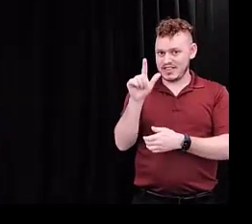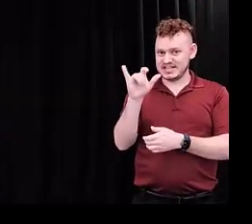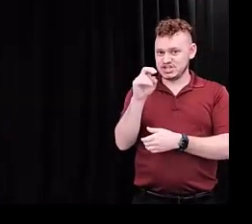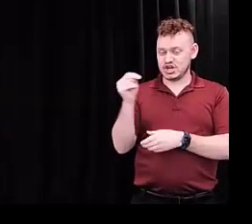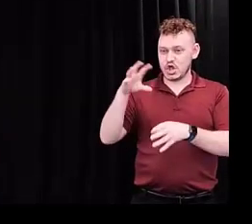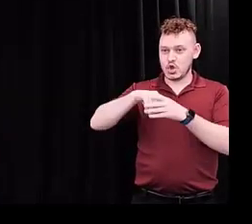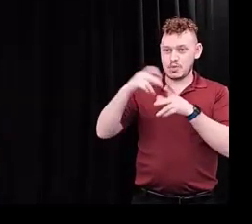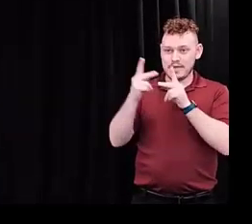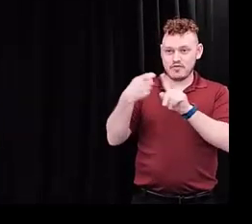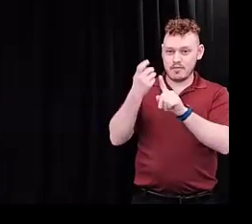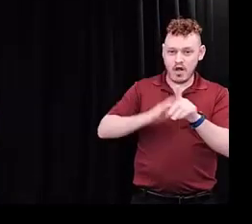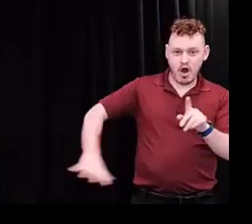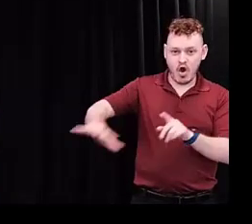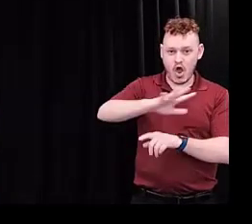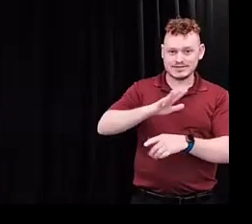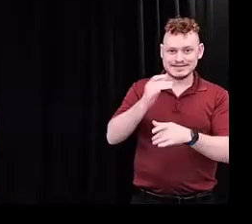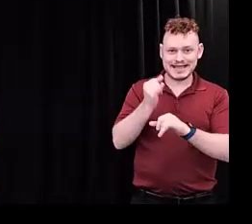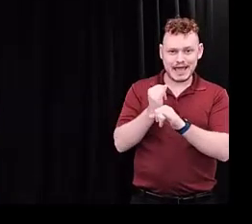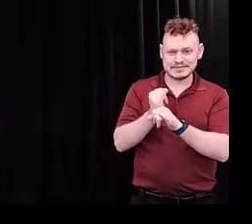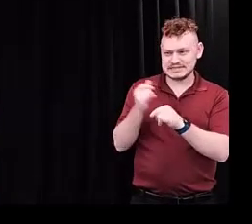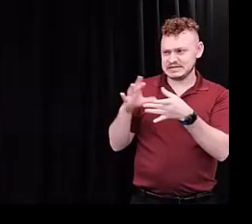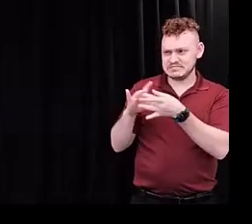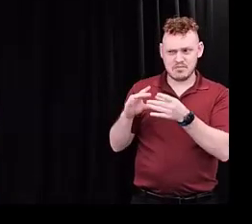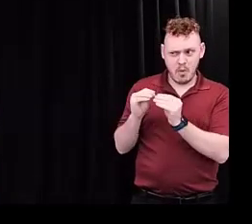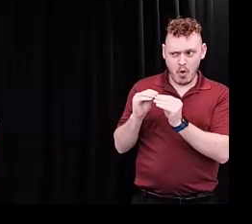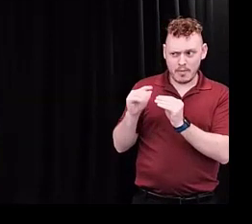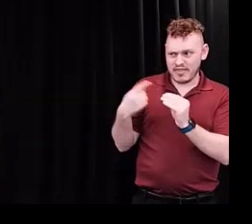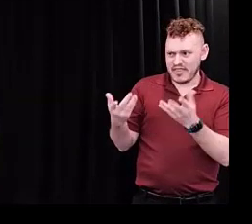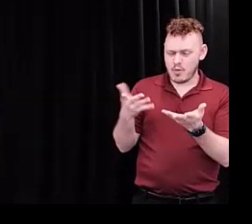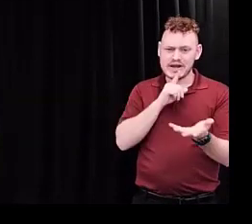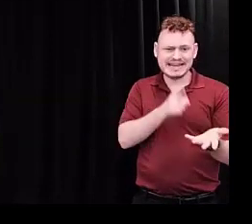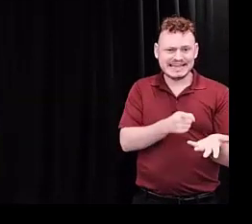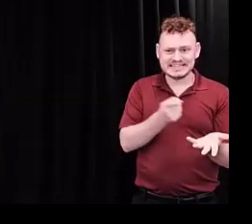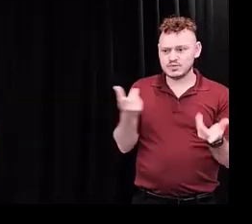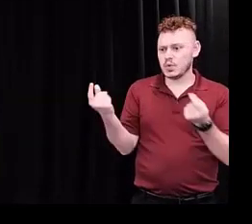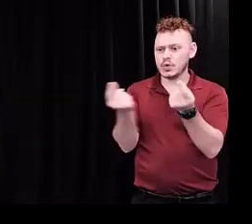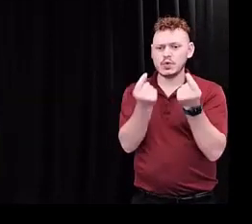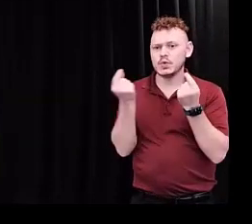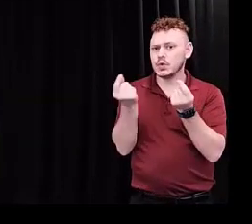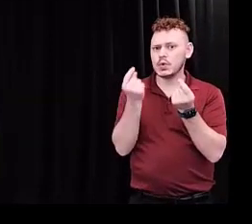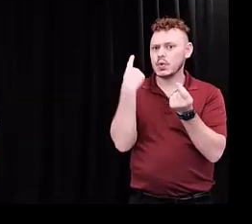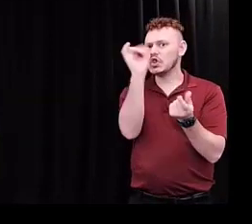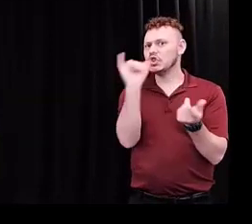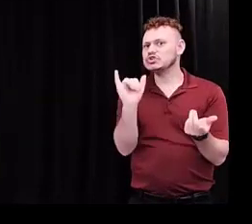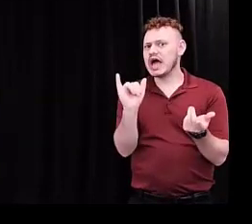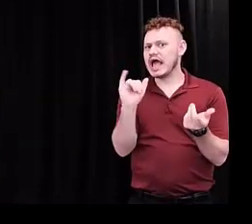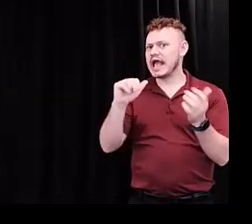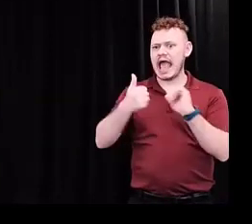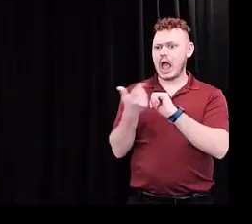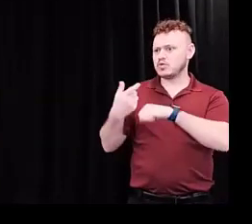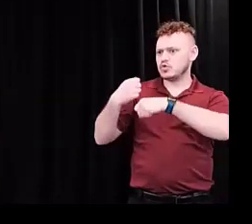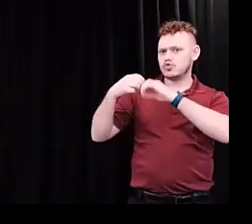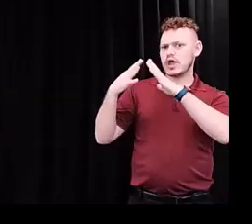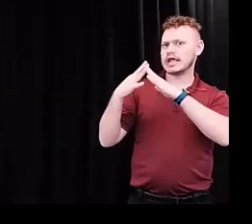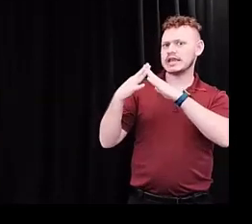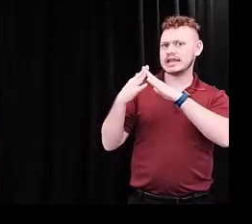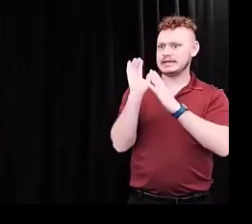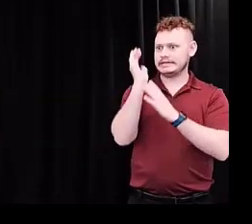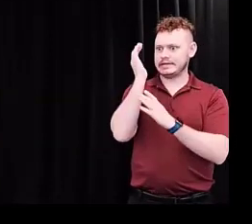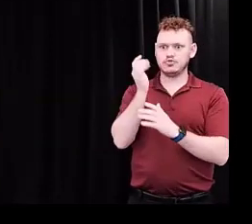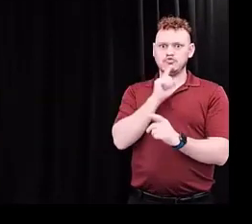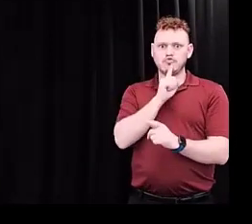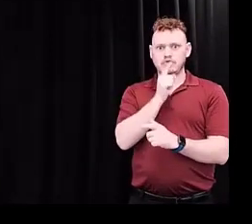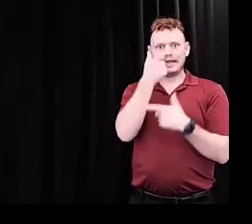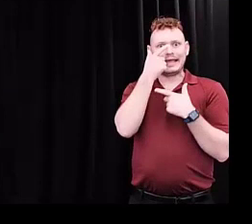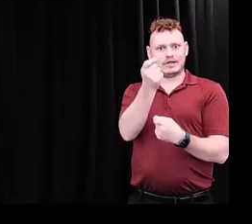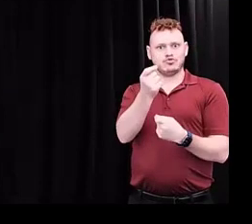people from across campus. Can you kind of speak a little bit more about that, what it is, what you guys do, what that looks like how you created it? That seems really, really